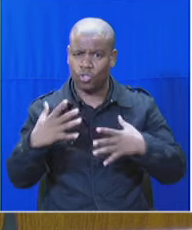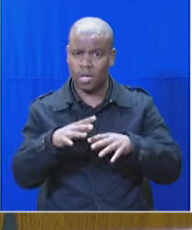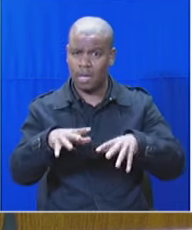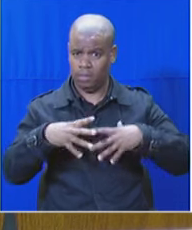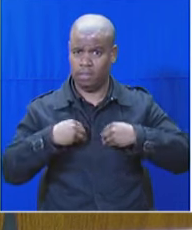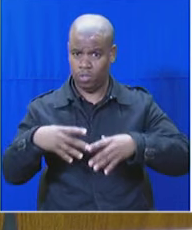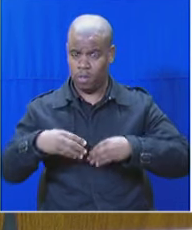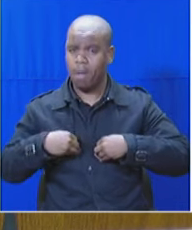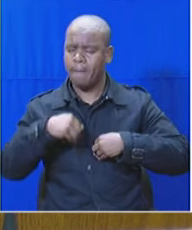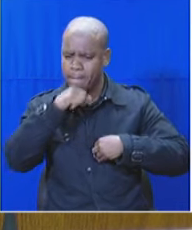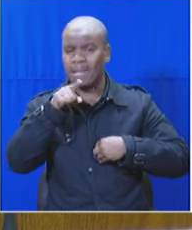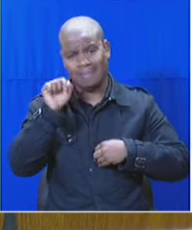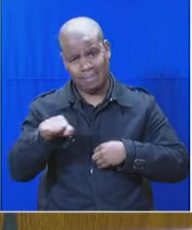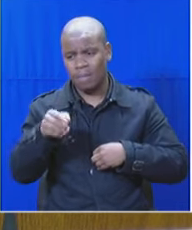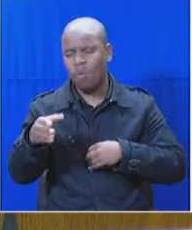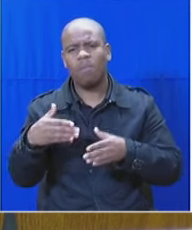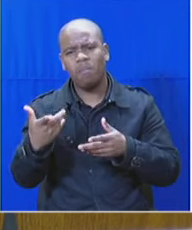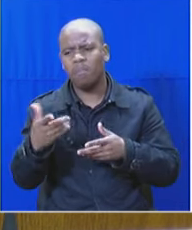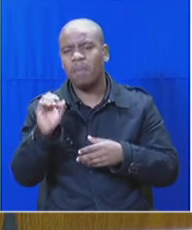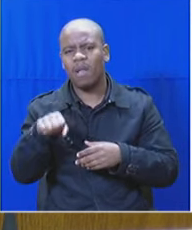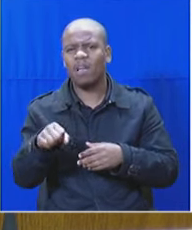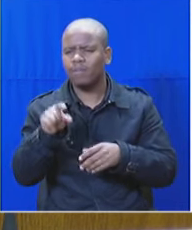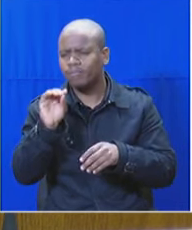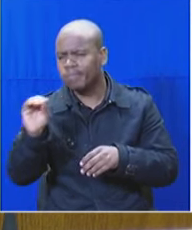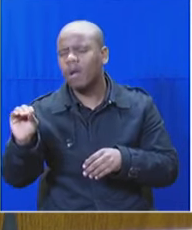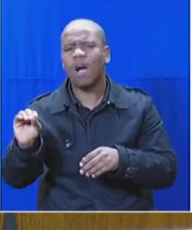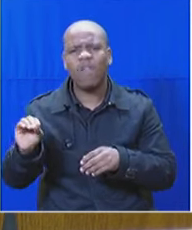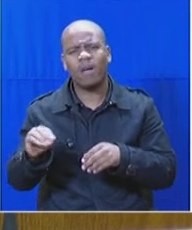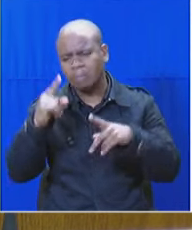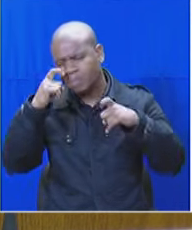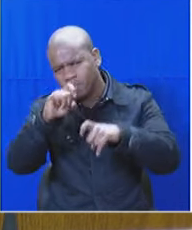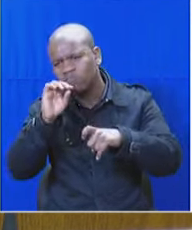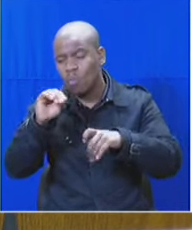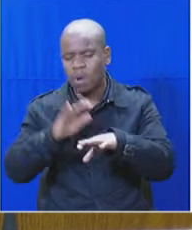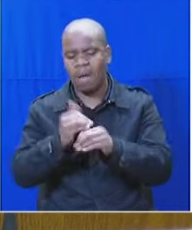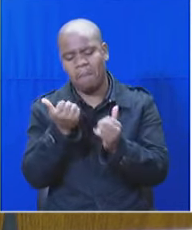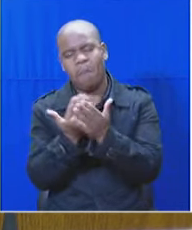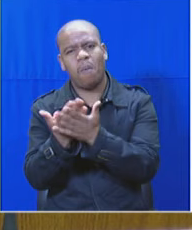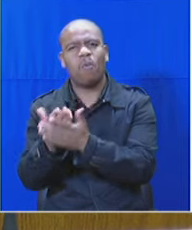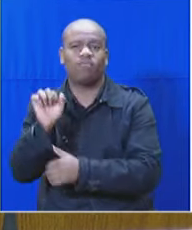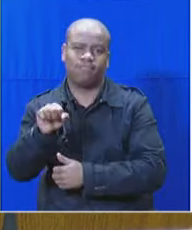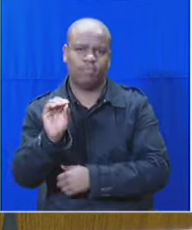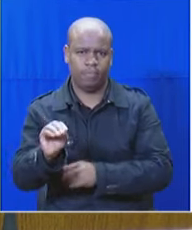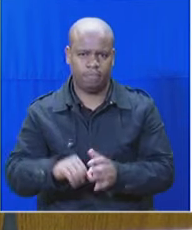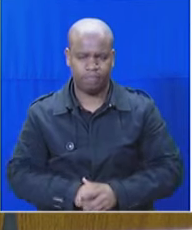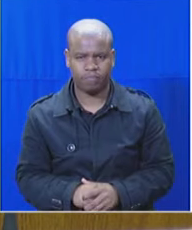various permutations in terms of the policy proposal that has been presented to South Africans. There's an interesting